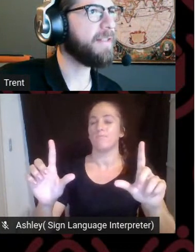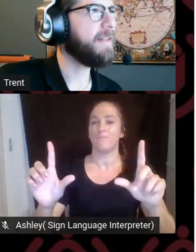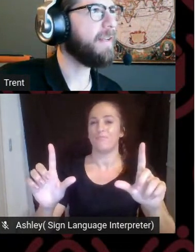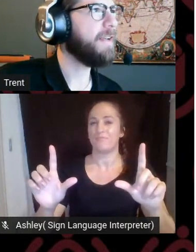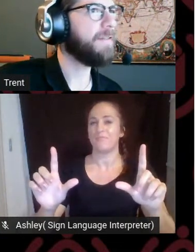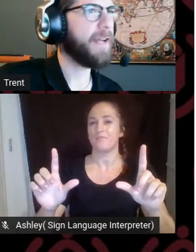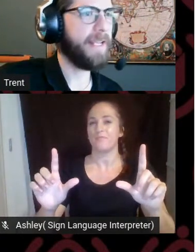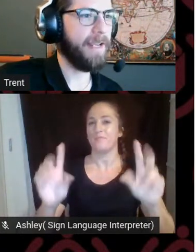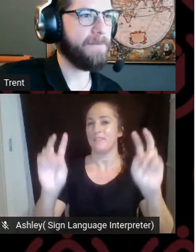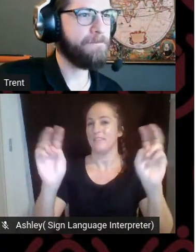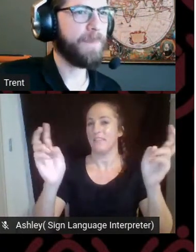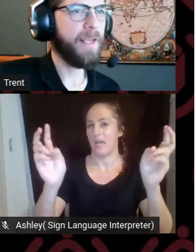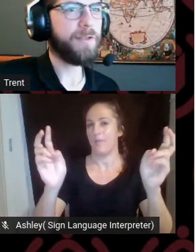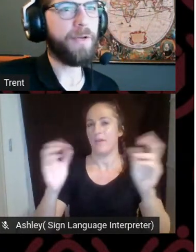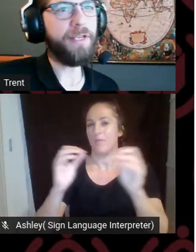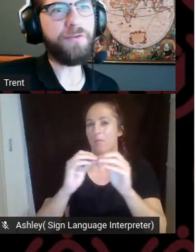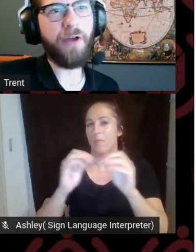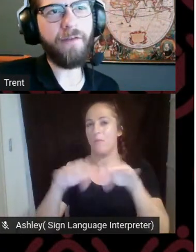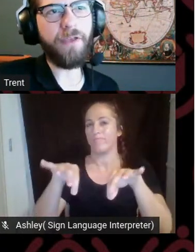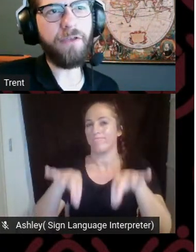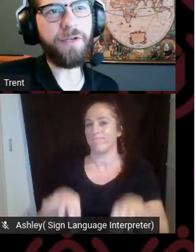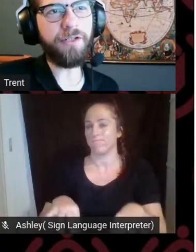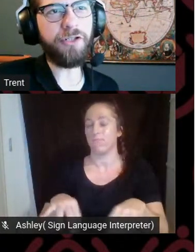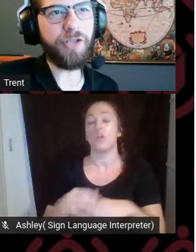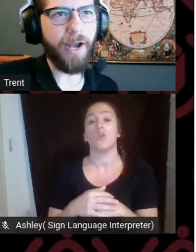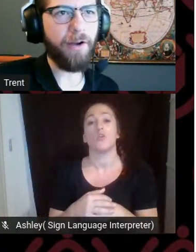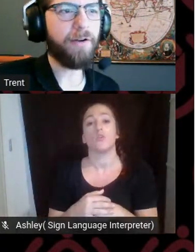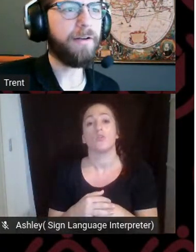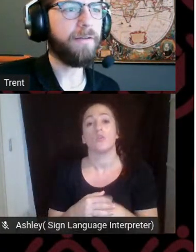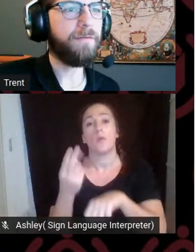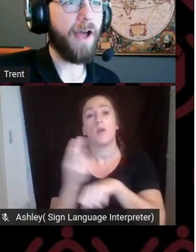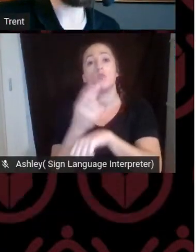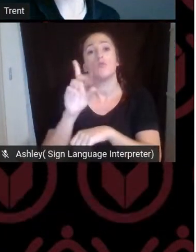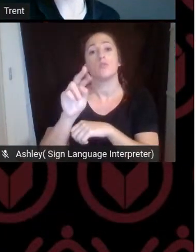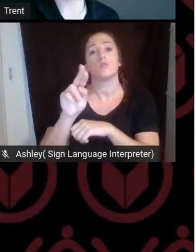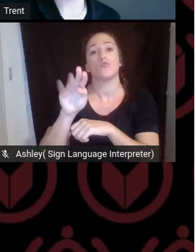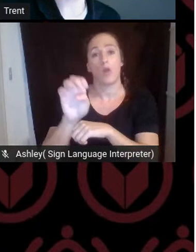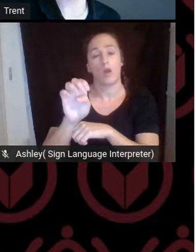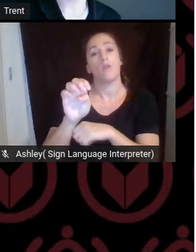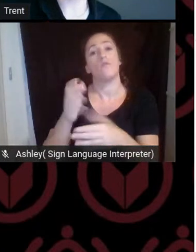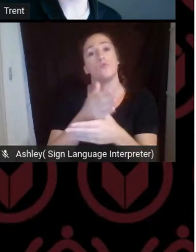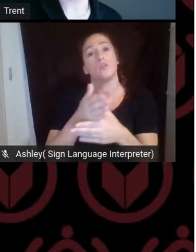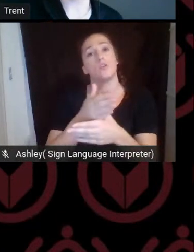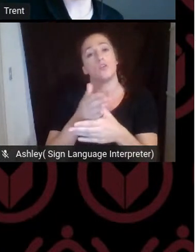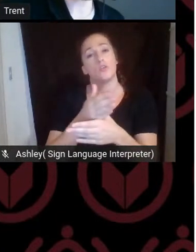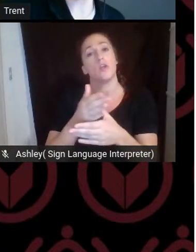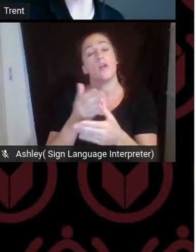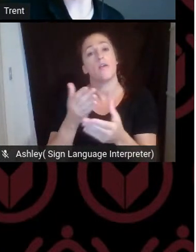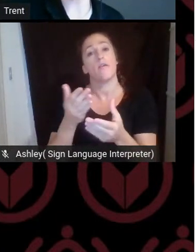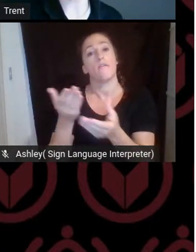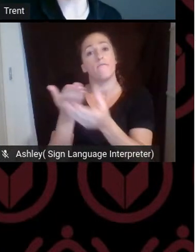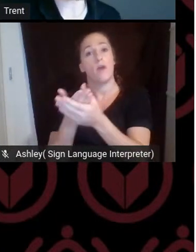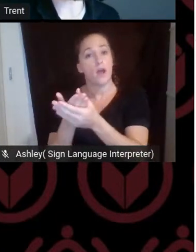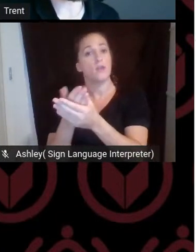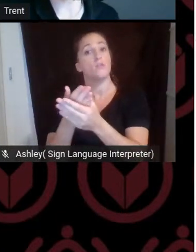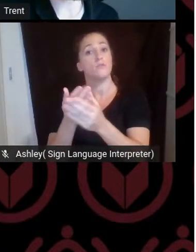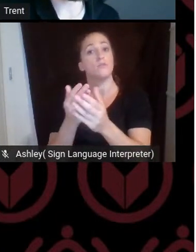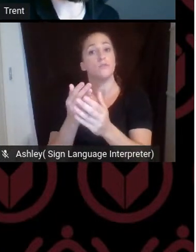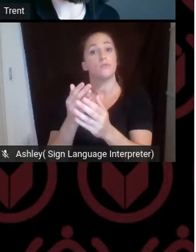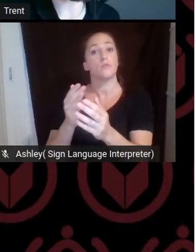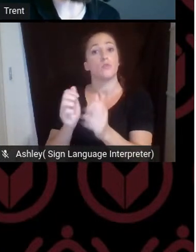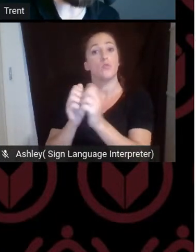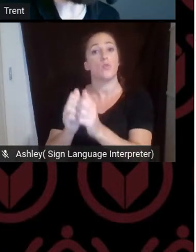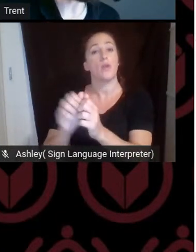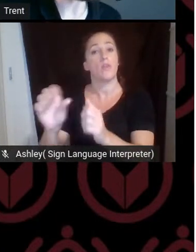about this, if I can. So in Drive, you can share files directly with other people. Now you can do this within the